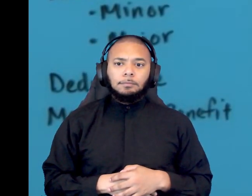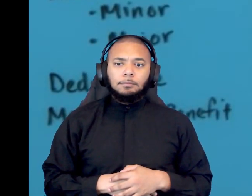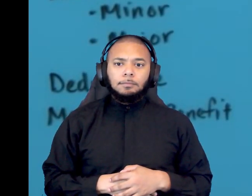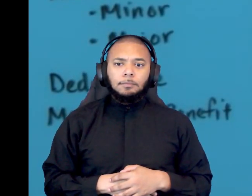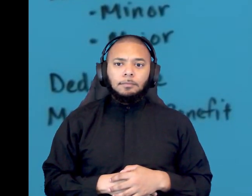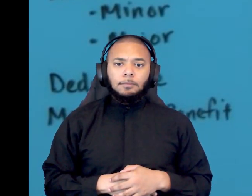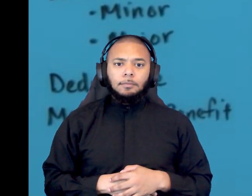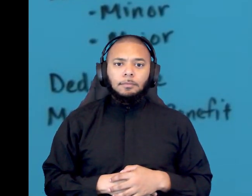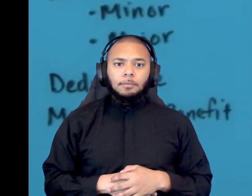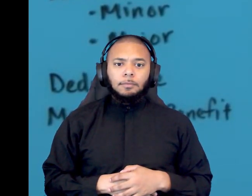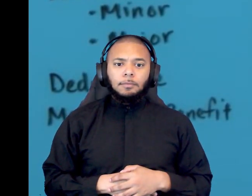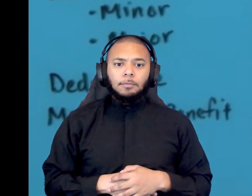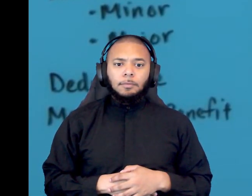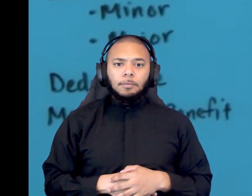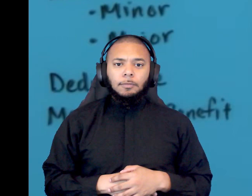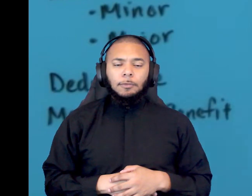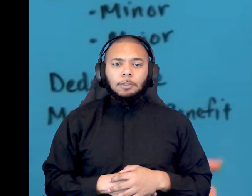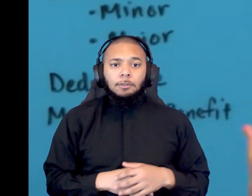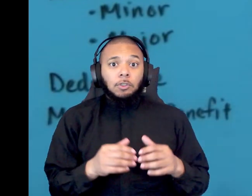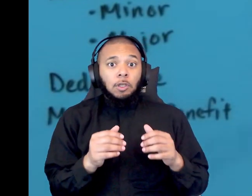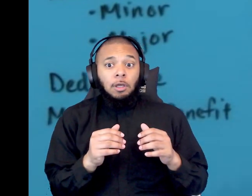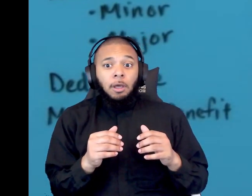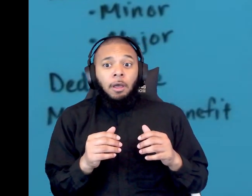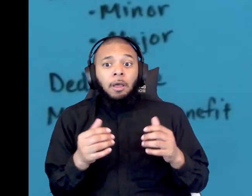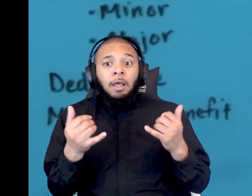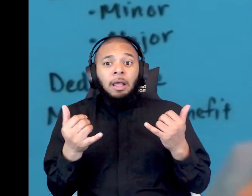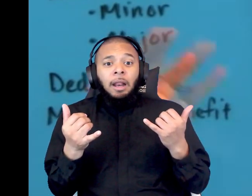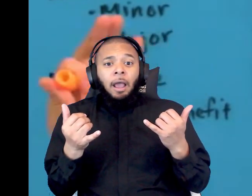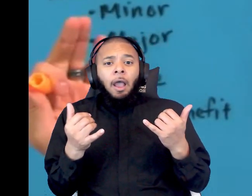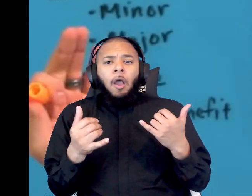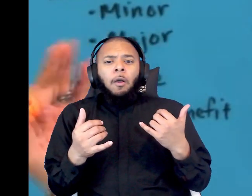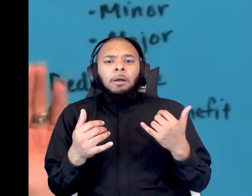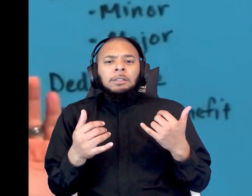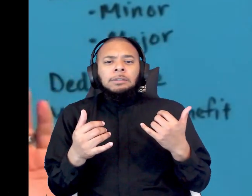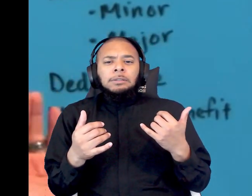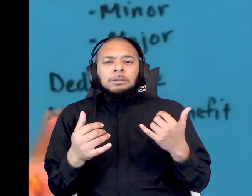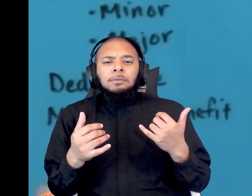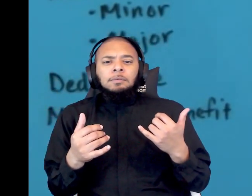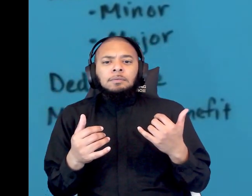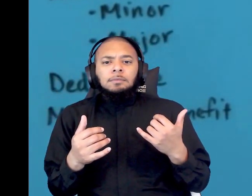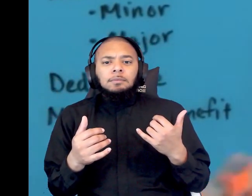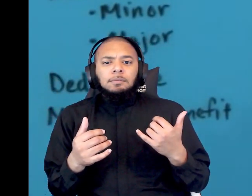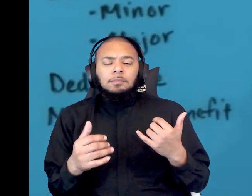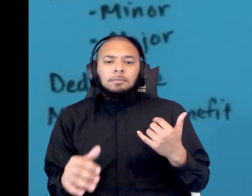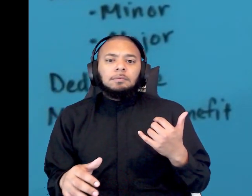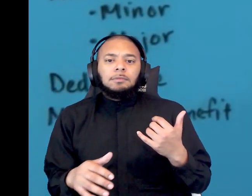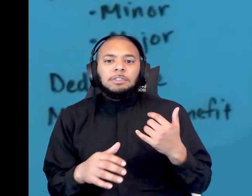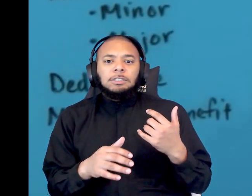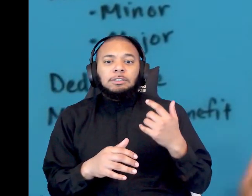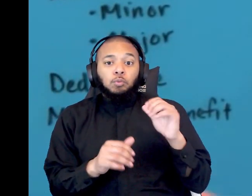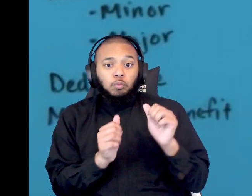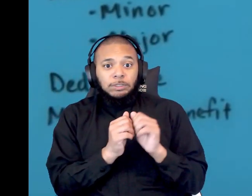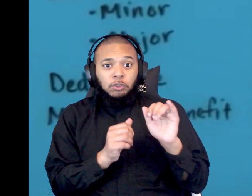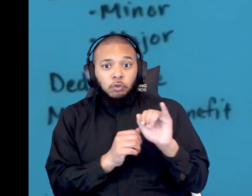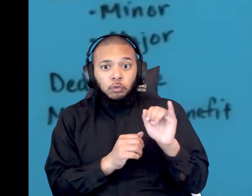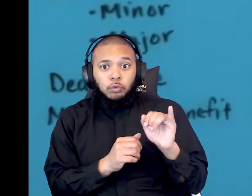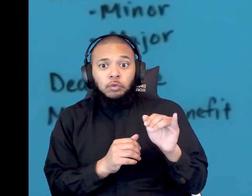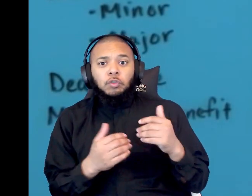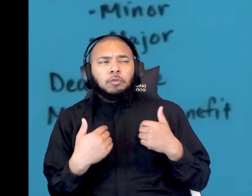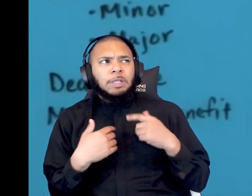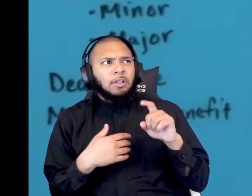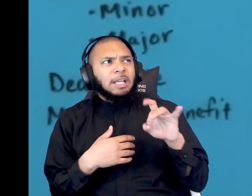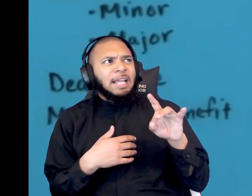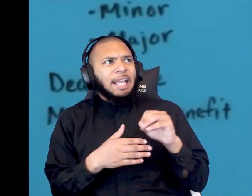already almost eclipsed all that. So now you're at negative $30 because you've paid $180 in premiums, but you've already gotten $150